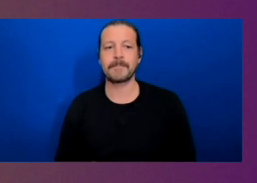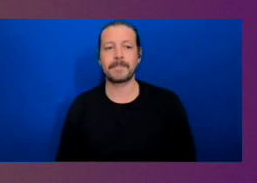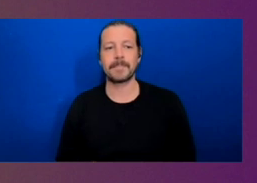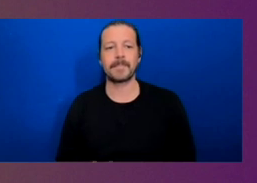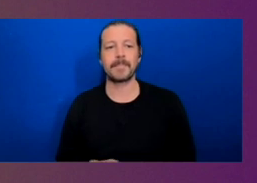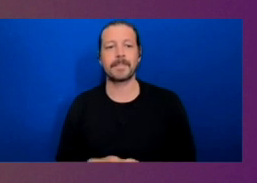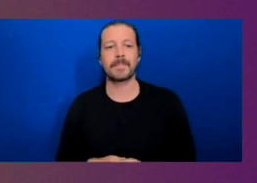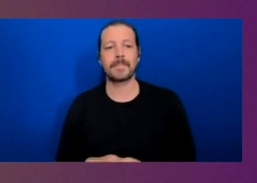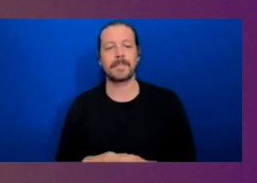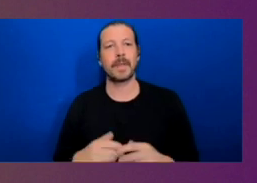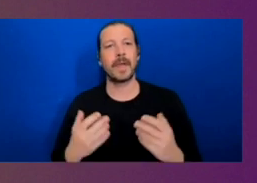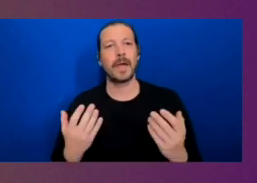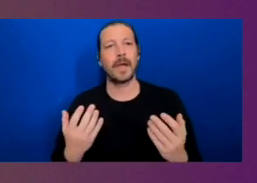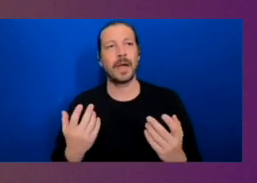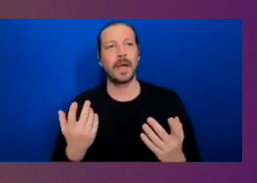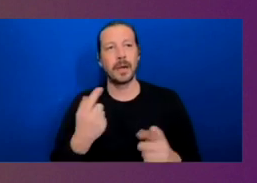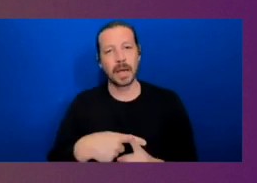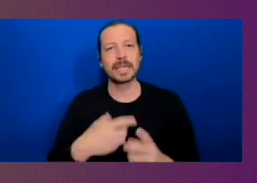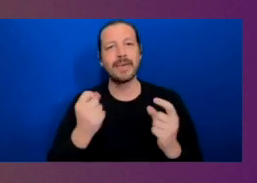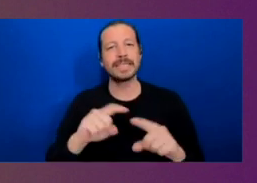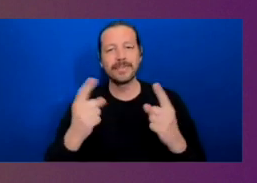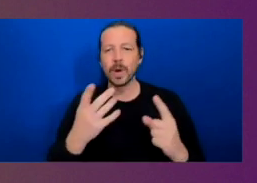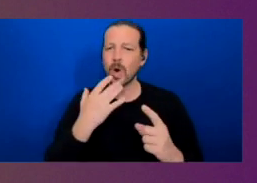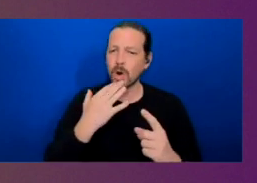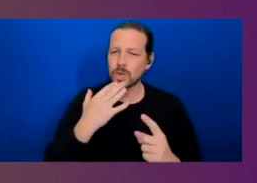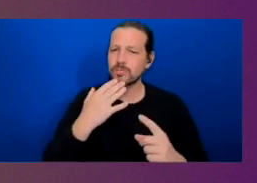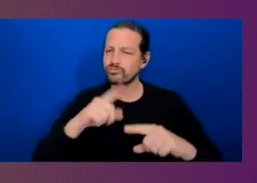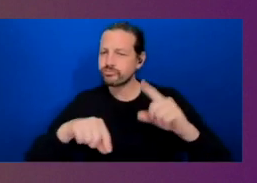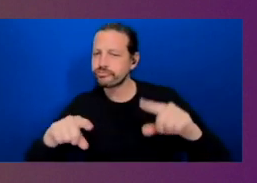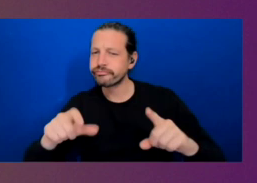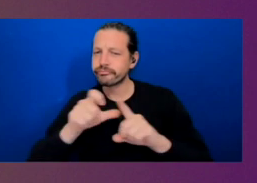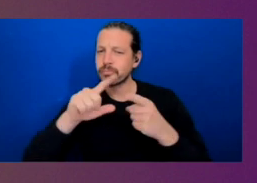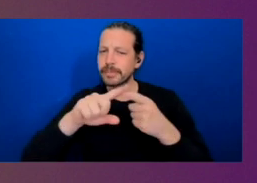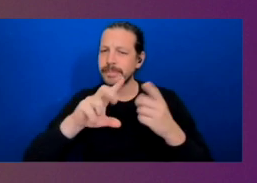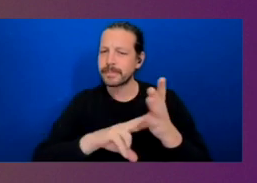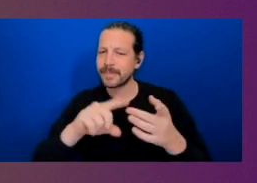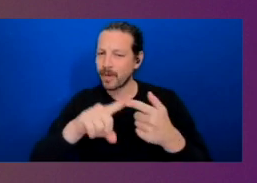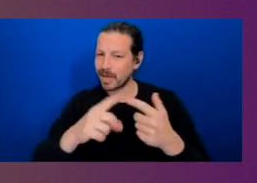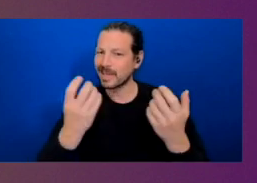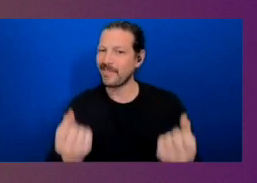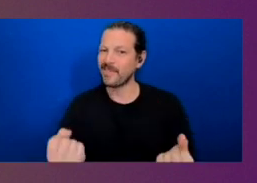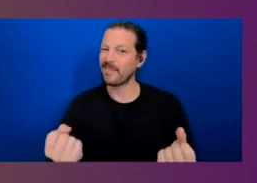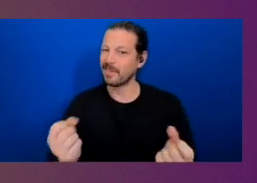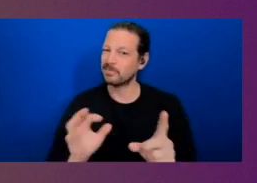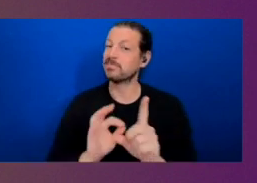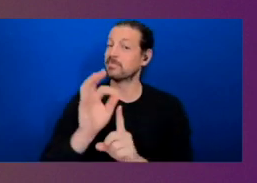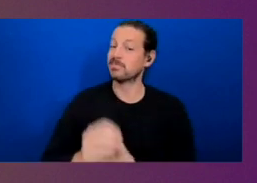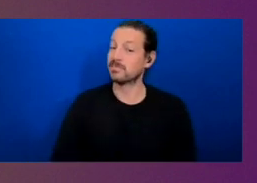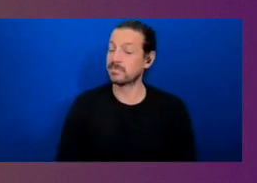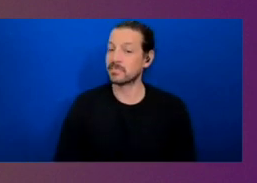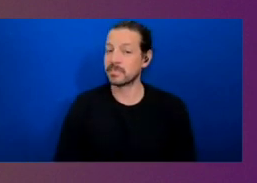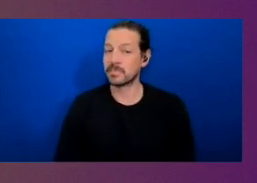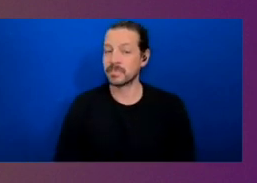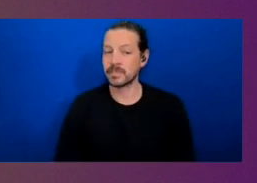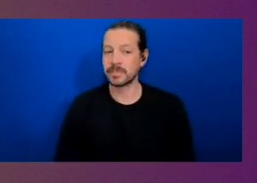good array of different cost levels, of devices. So that's one area where I think, the playing field, as they